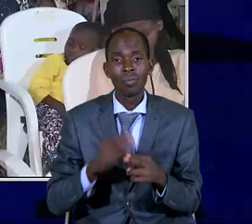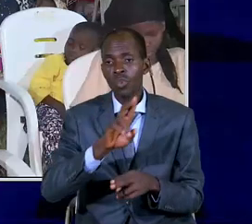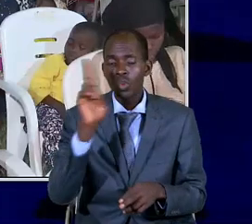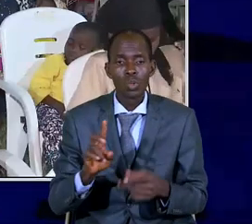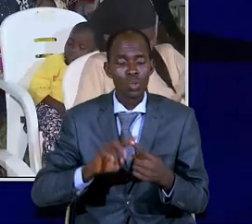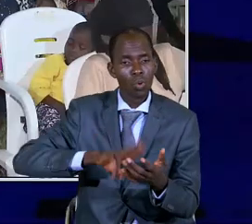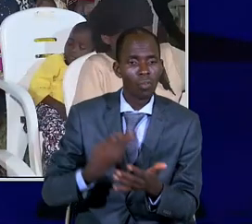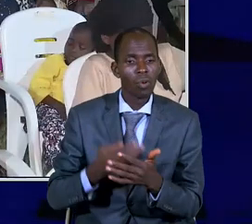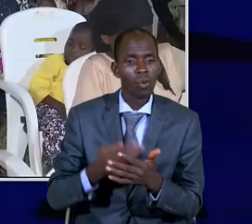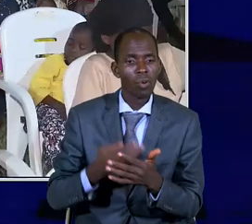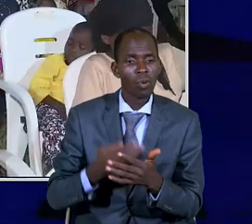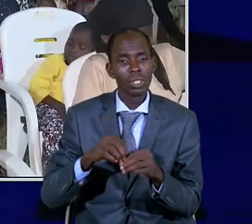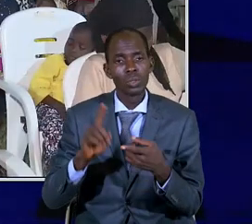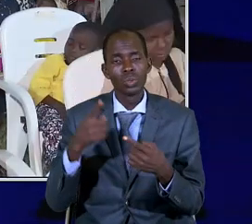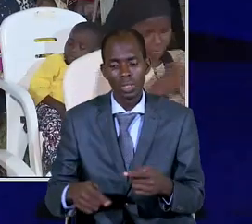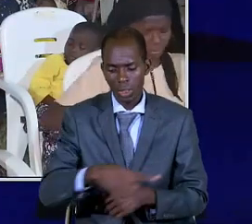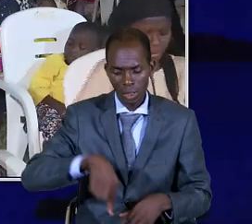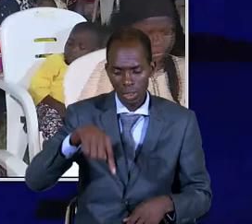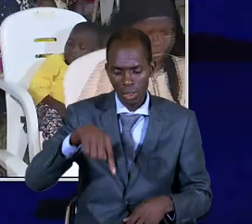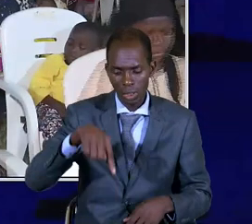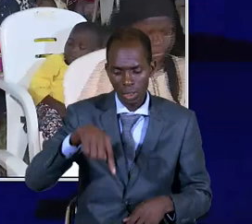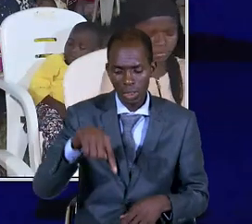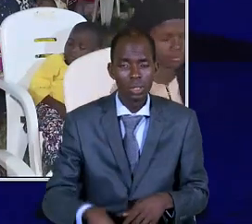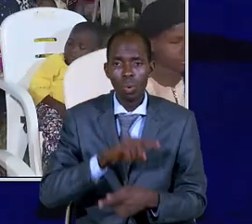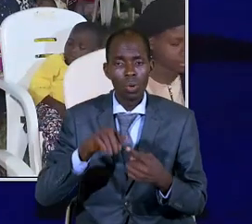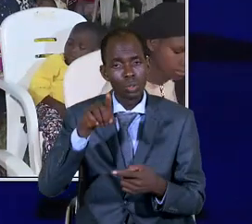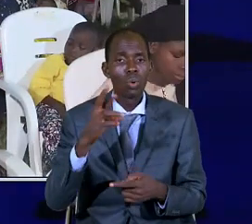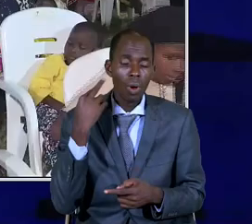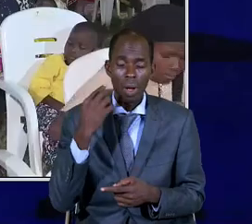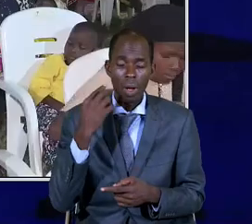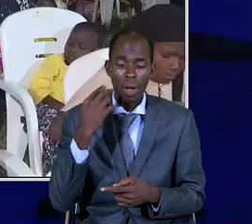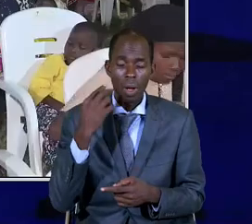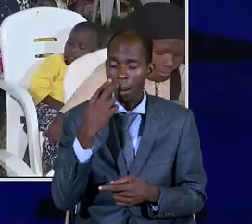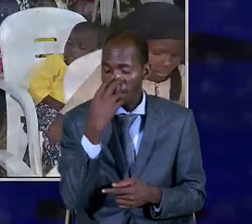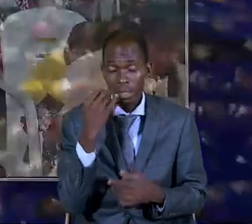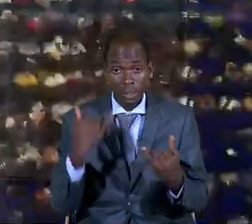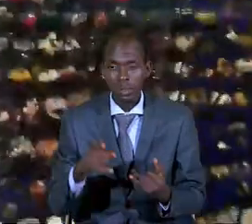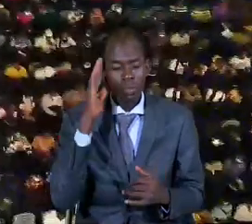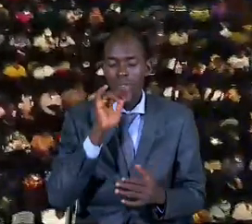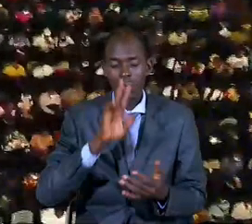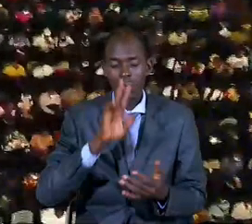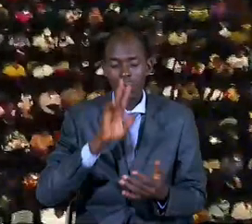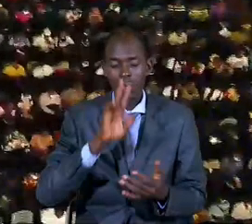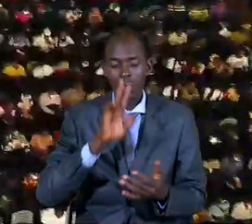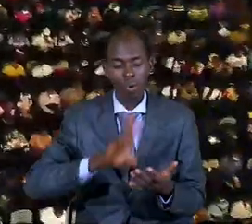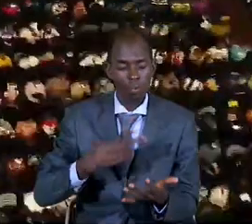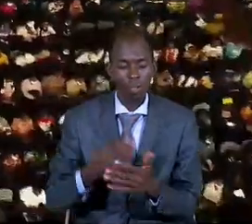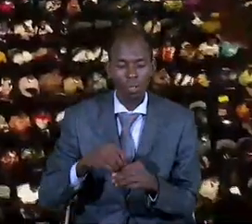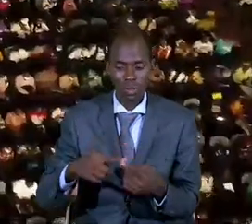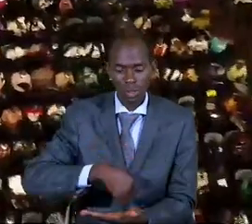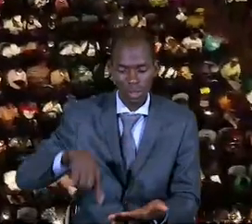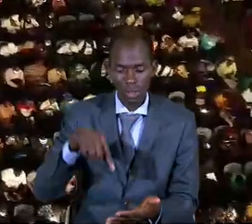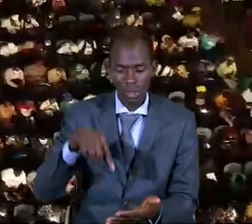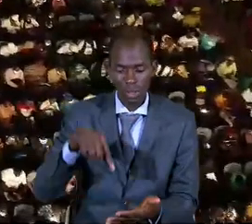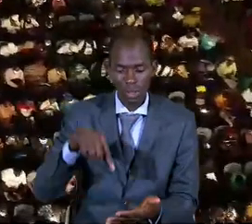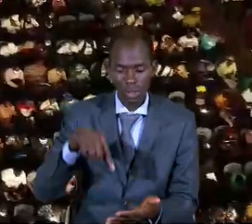the ditch in the past when he was blind. Go thy way, you'll not fall into the ditch anymore. Go thy way.